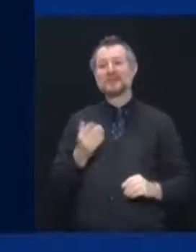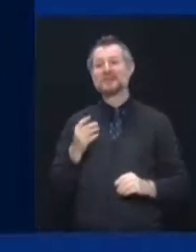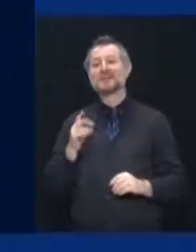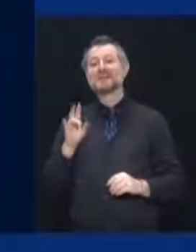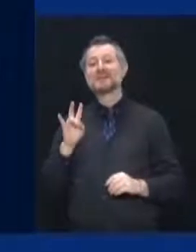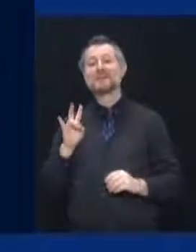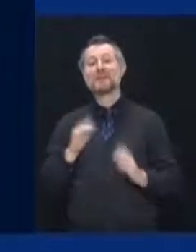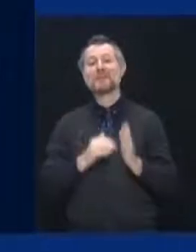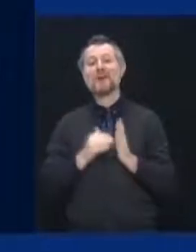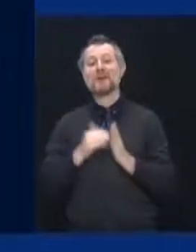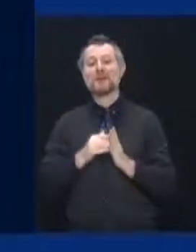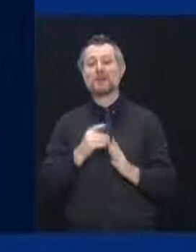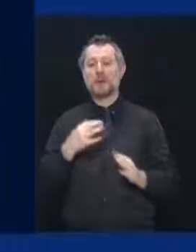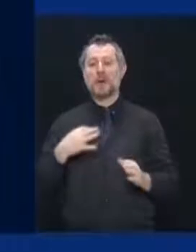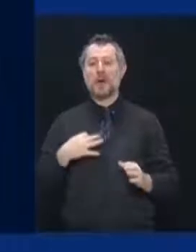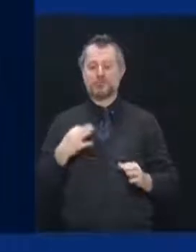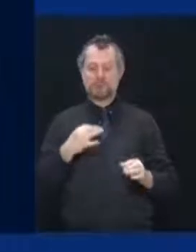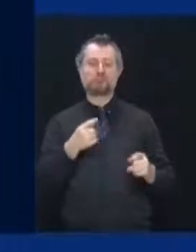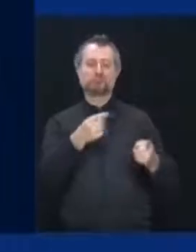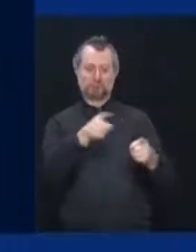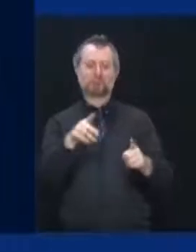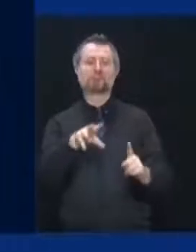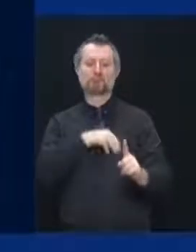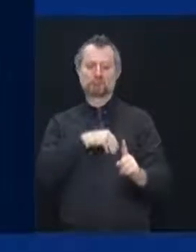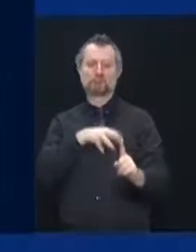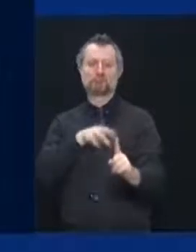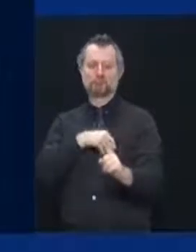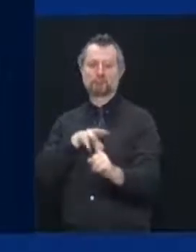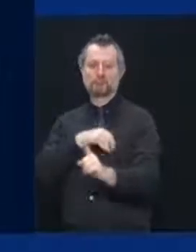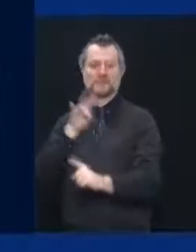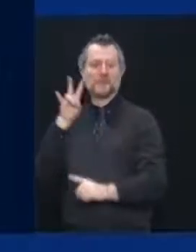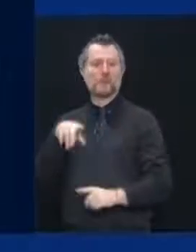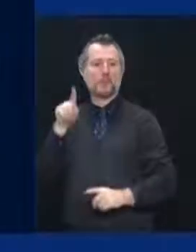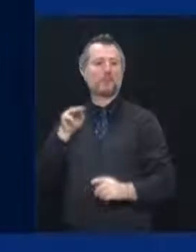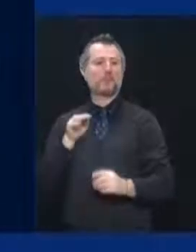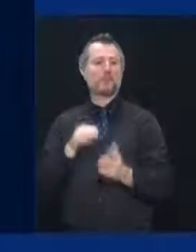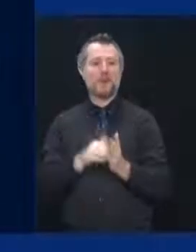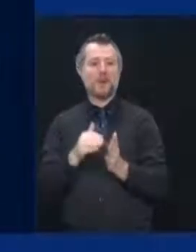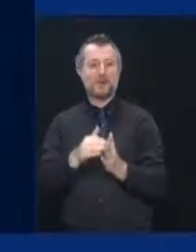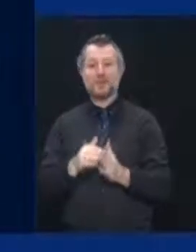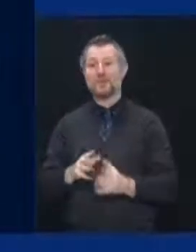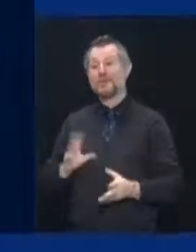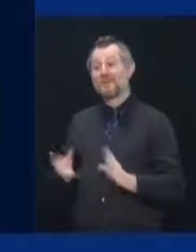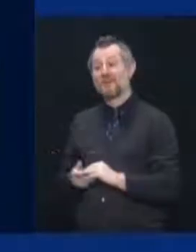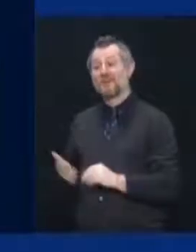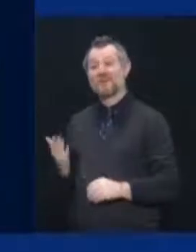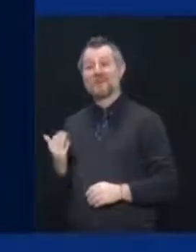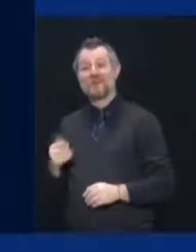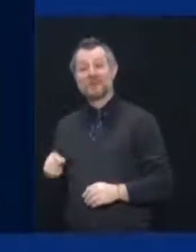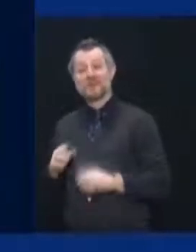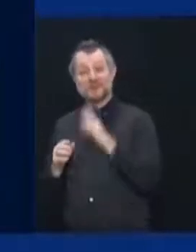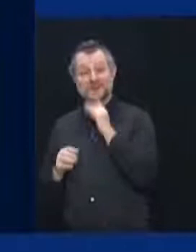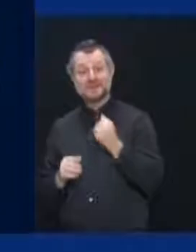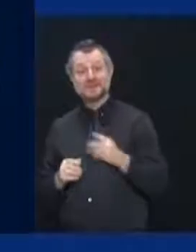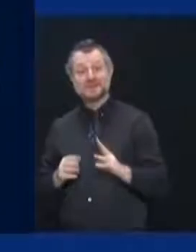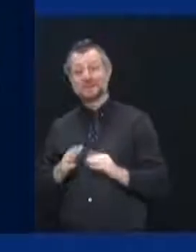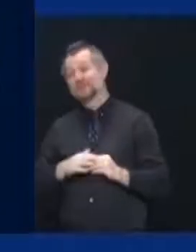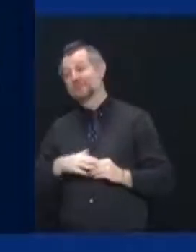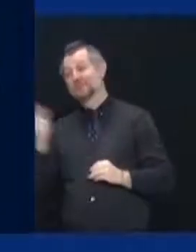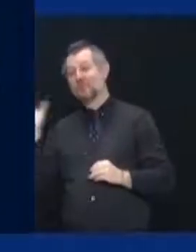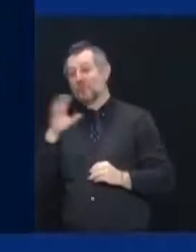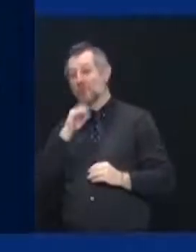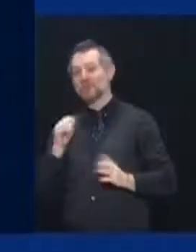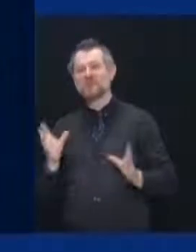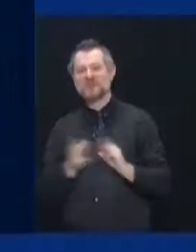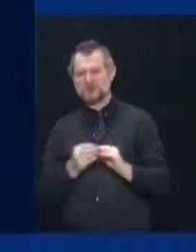eligible. There are only 15 million New Yorkers eligible to begin with, because the vaccine is